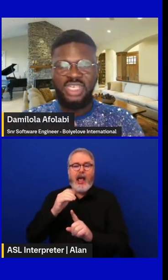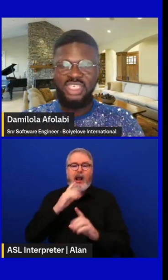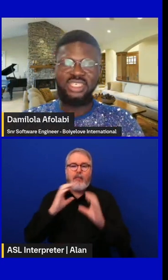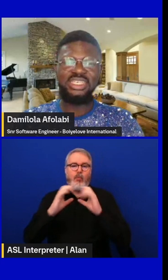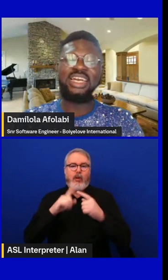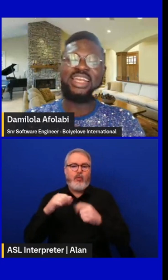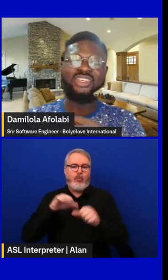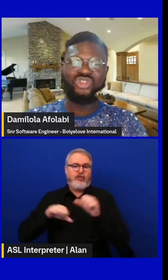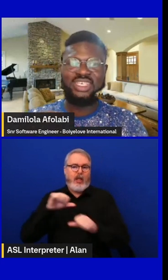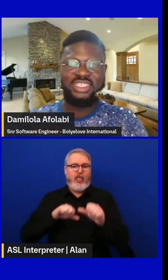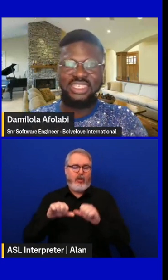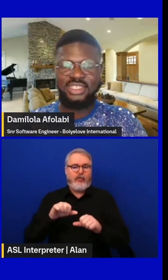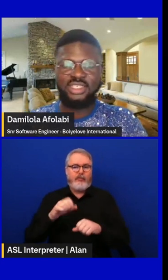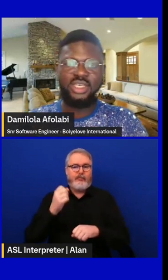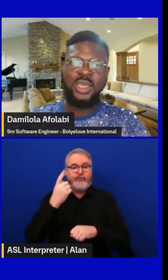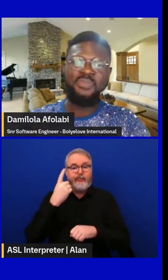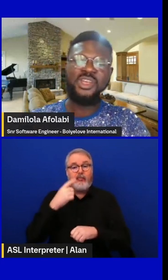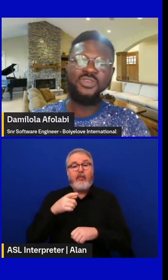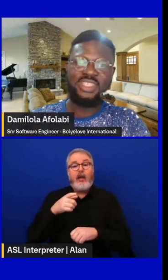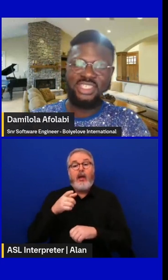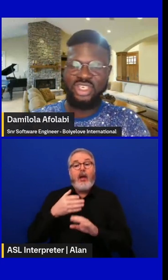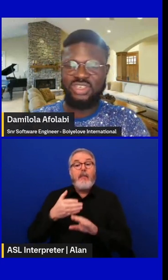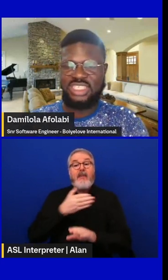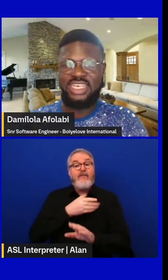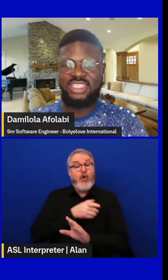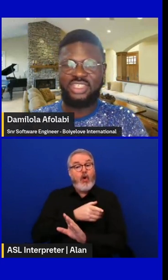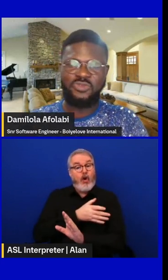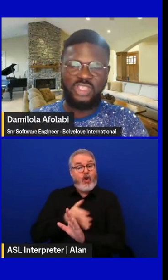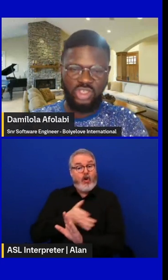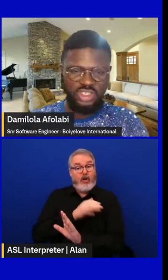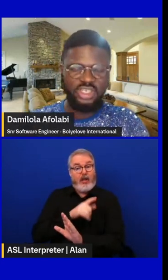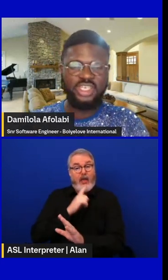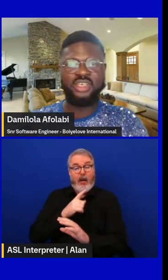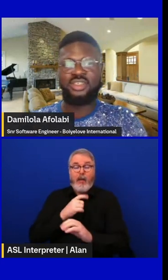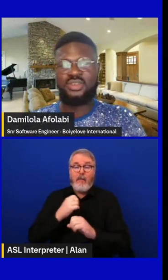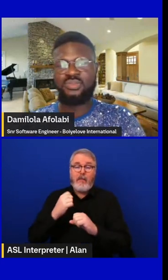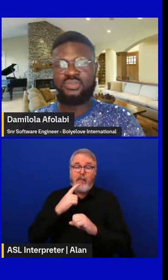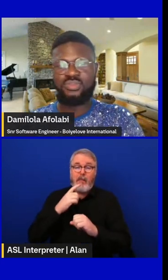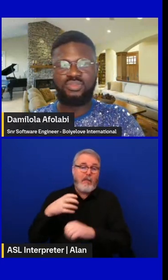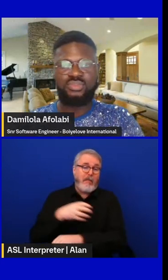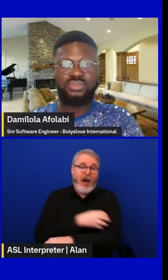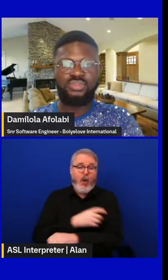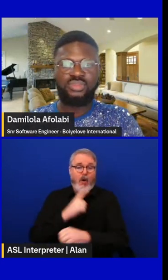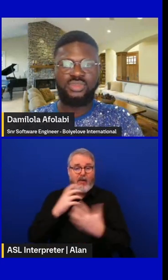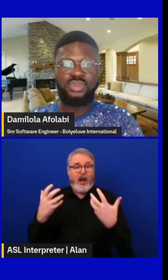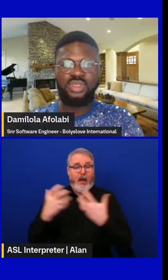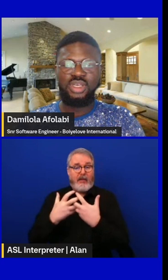powerful combination that addresses many of these security challenges we've discussed earlier.